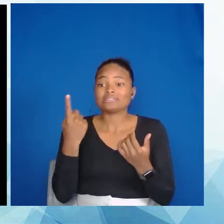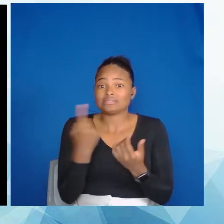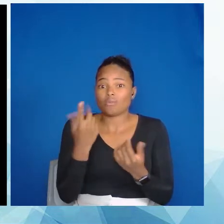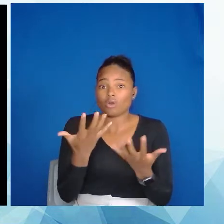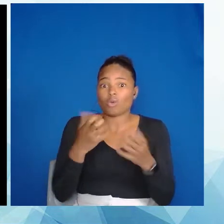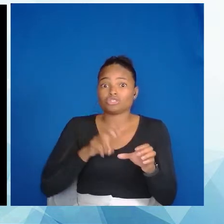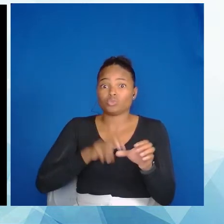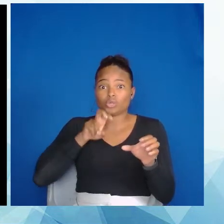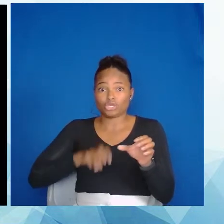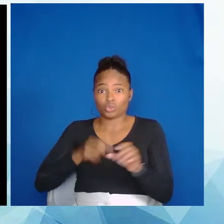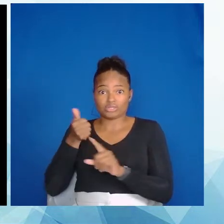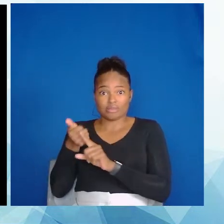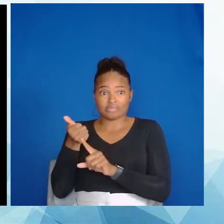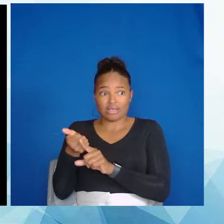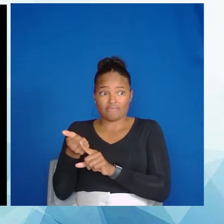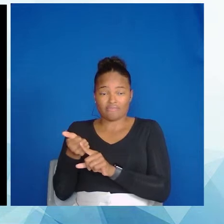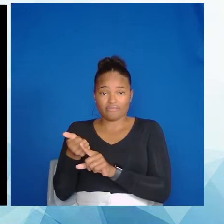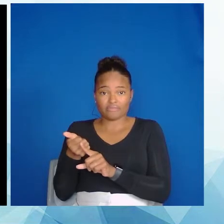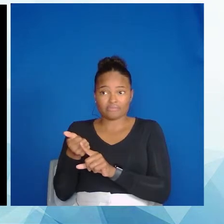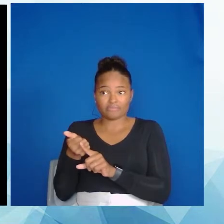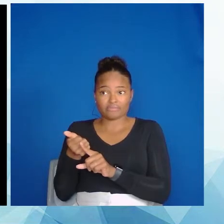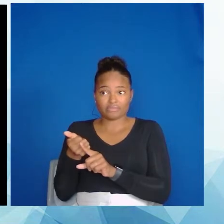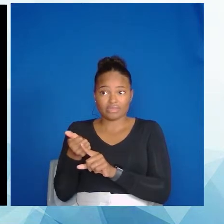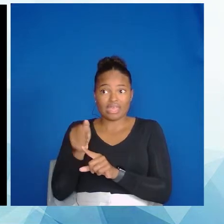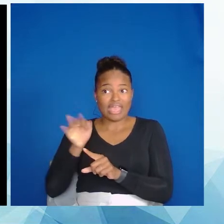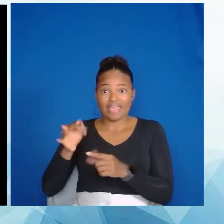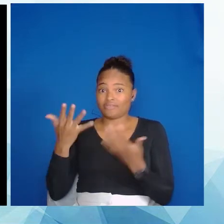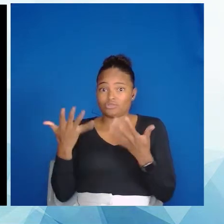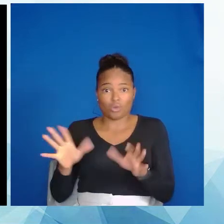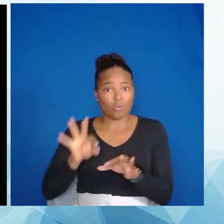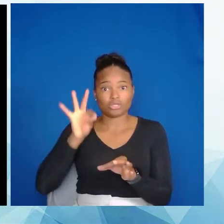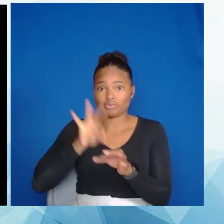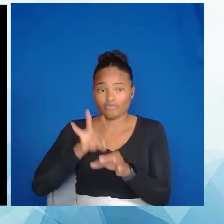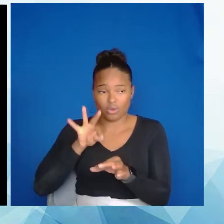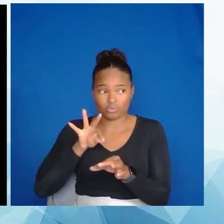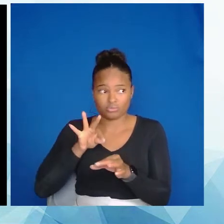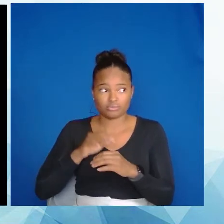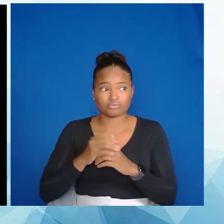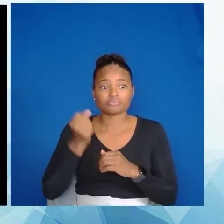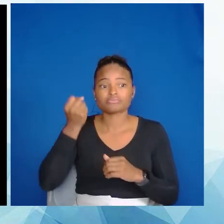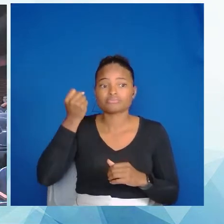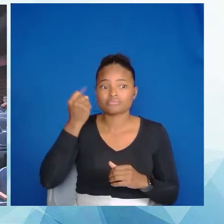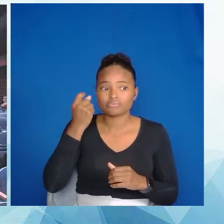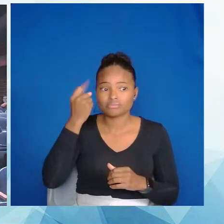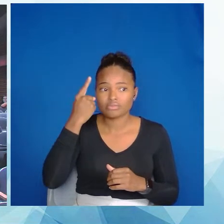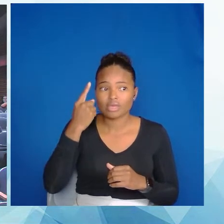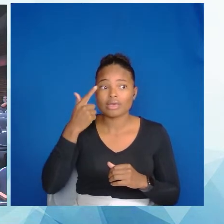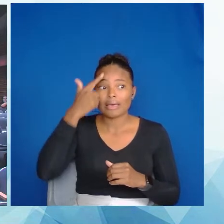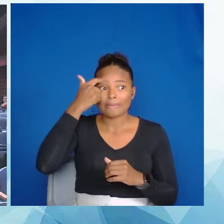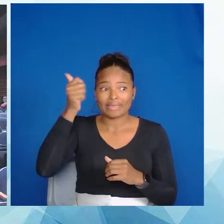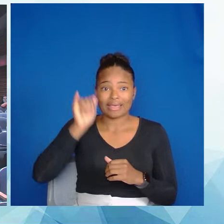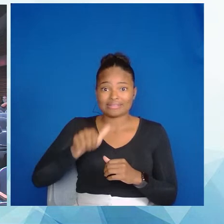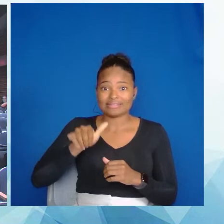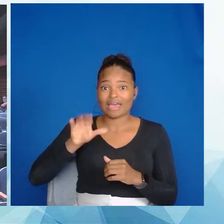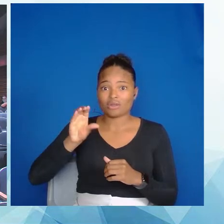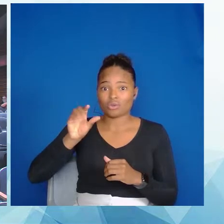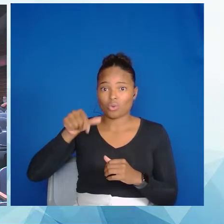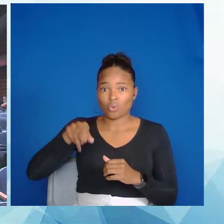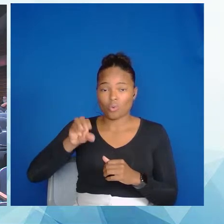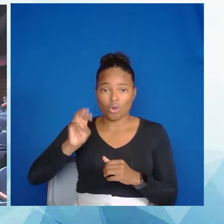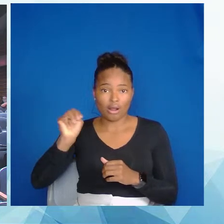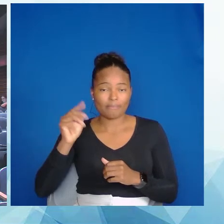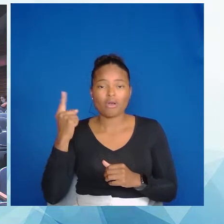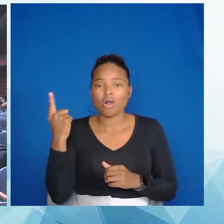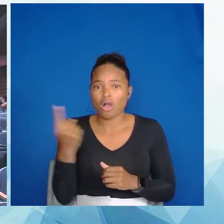from an order. However, well, in your instance, because the quorum is always 5 members, it doesn't matter